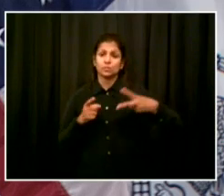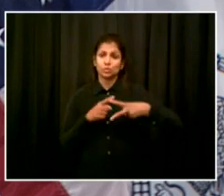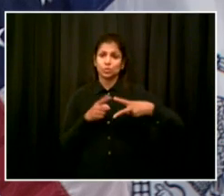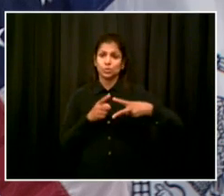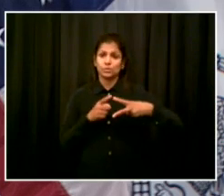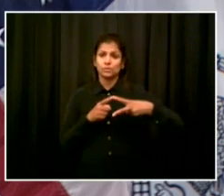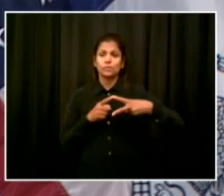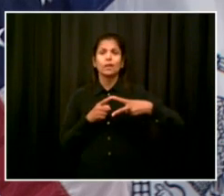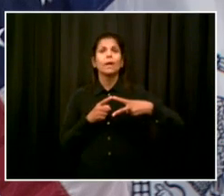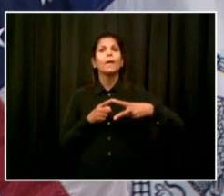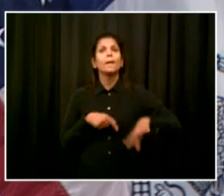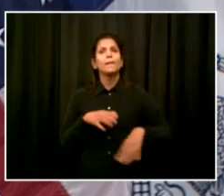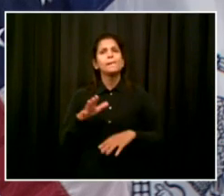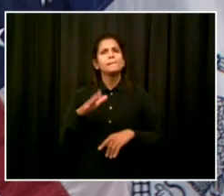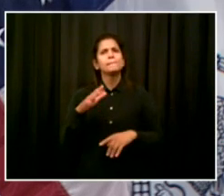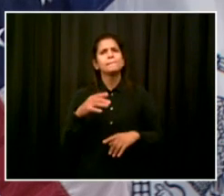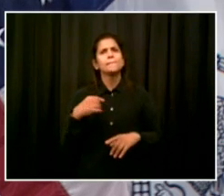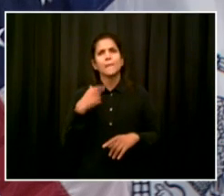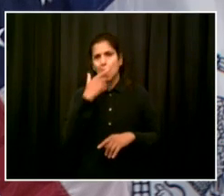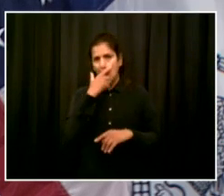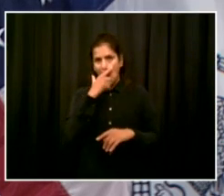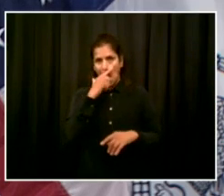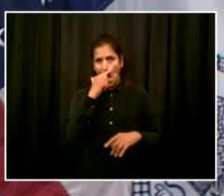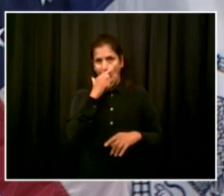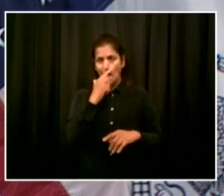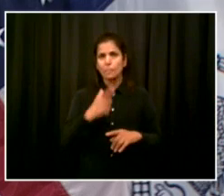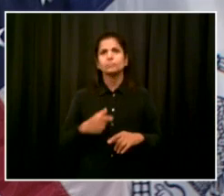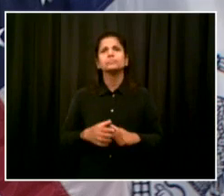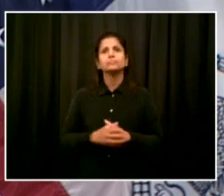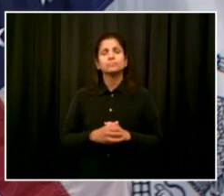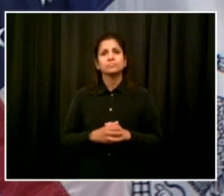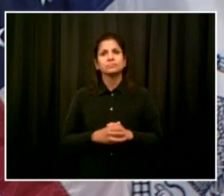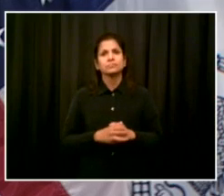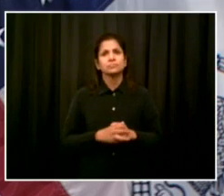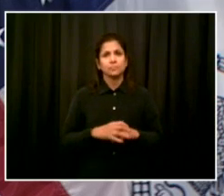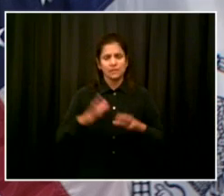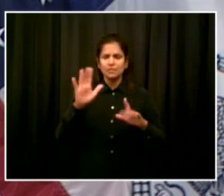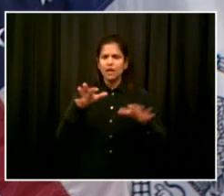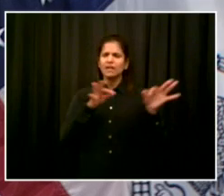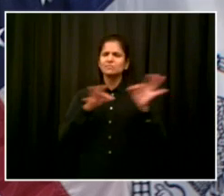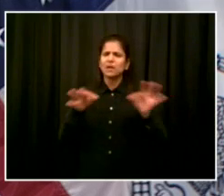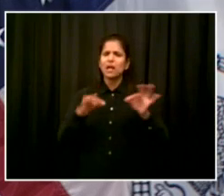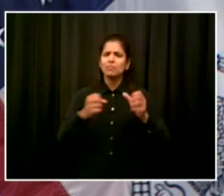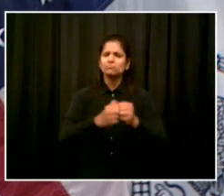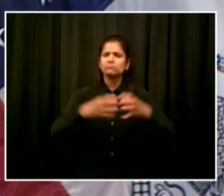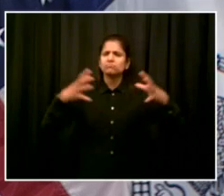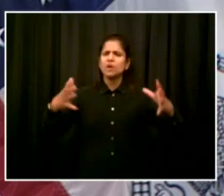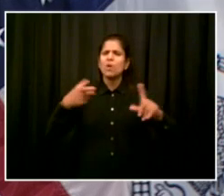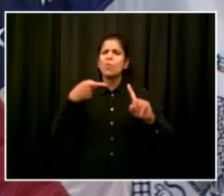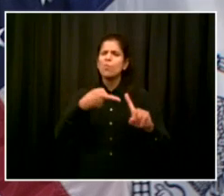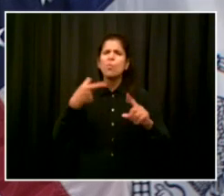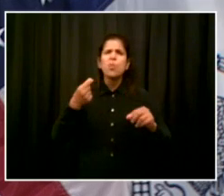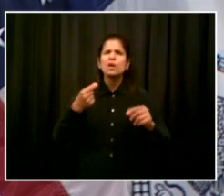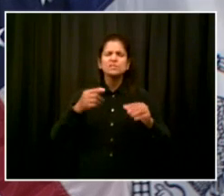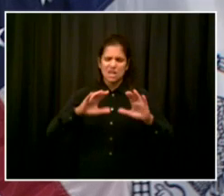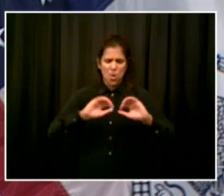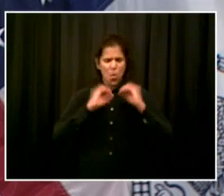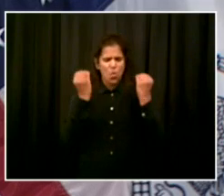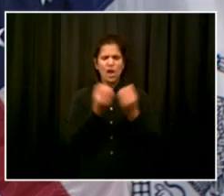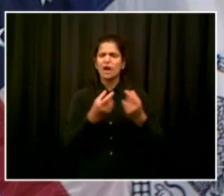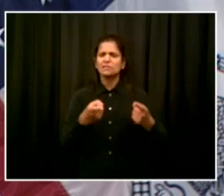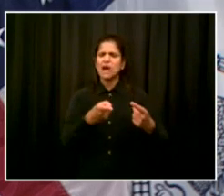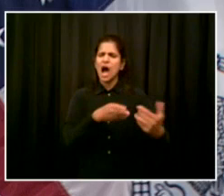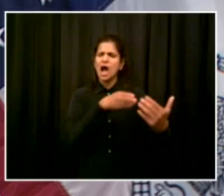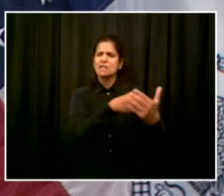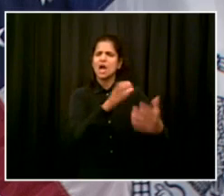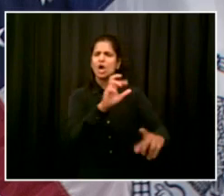For example, how many officers will be shifted to these high crimes areas? What exactly will they be doing? Is it just the foot patrol